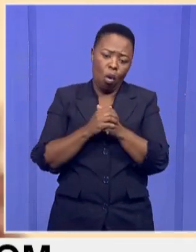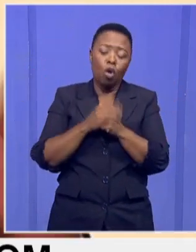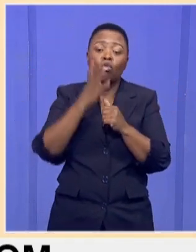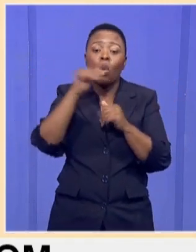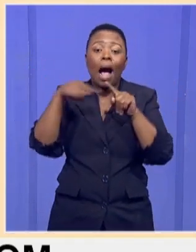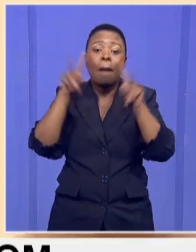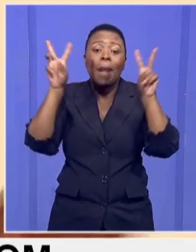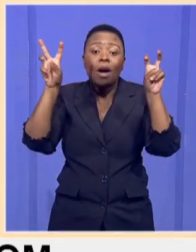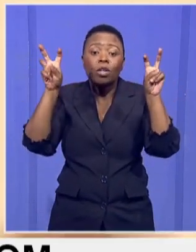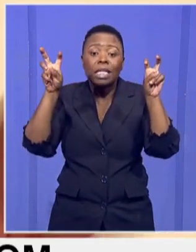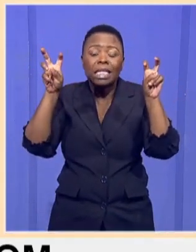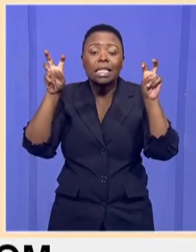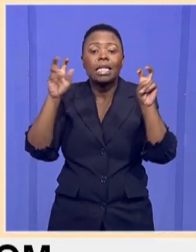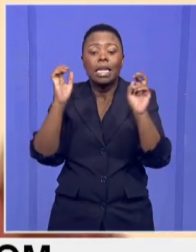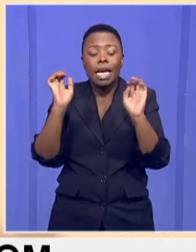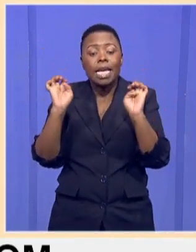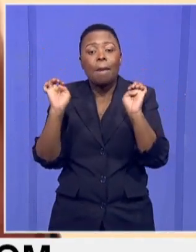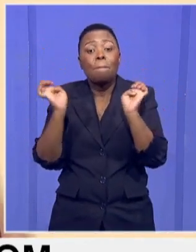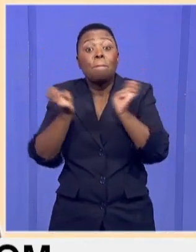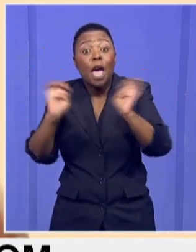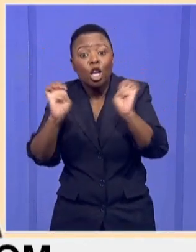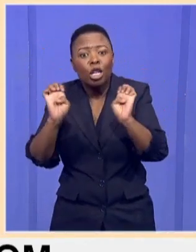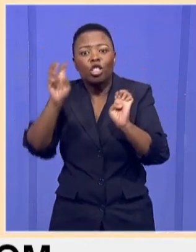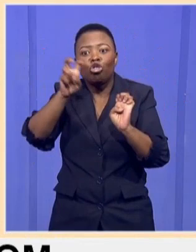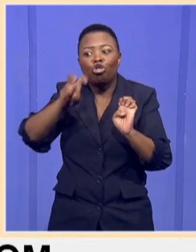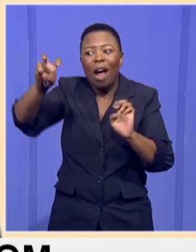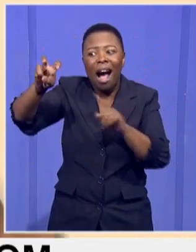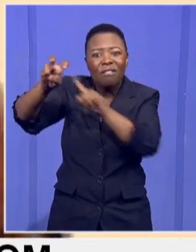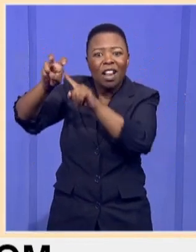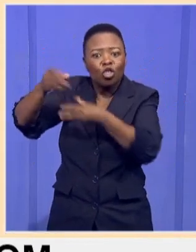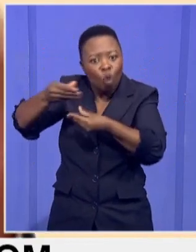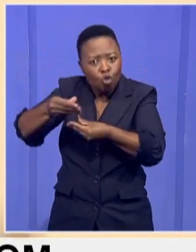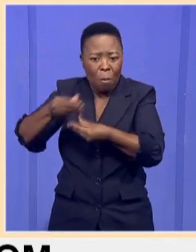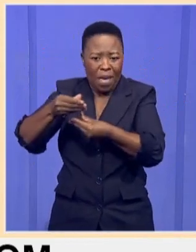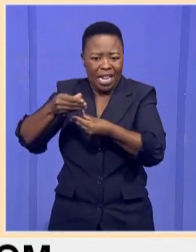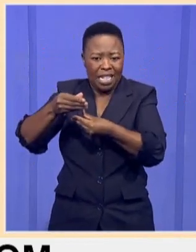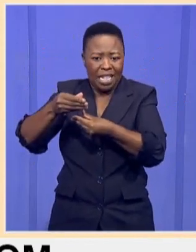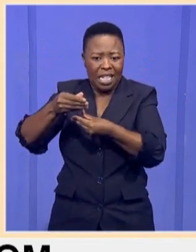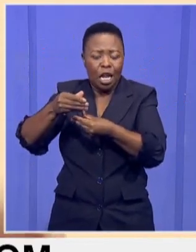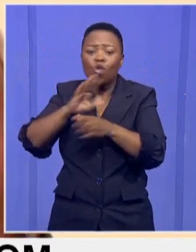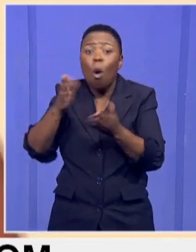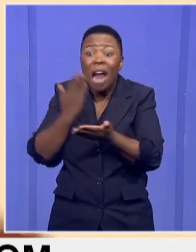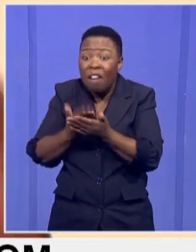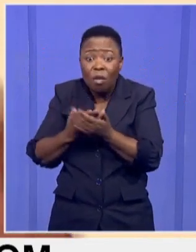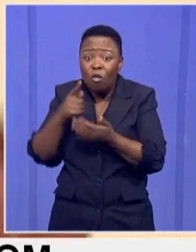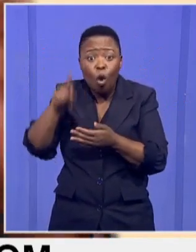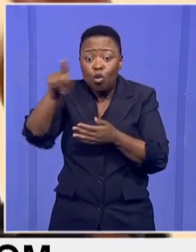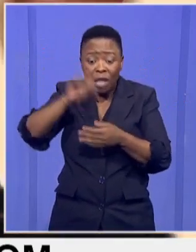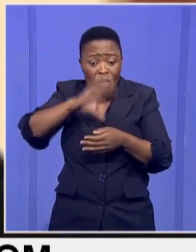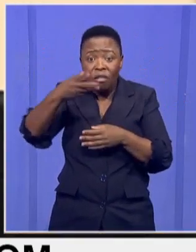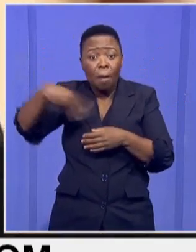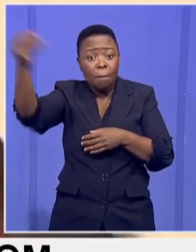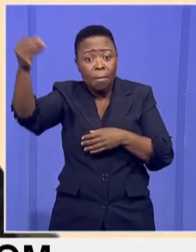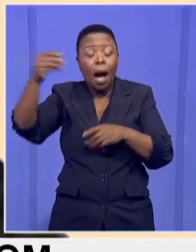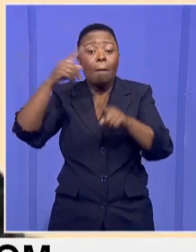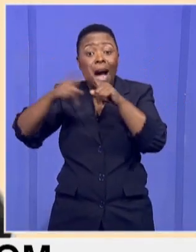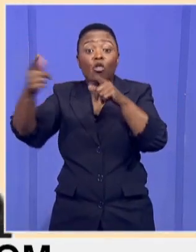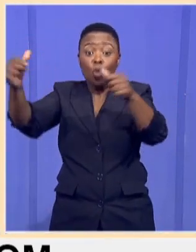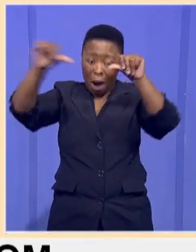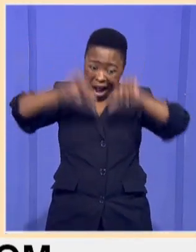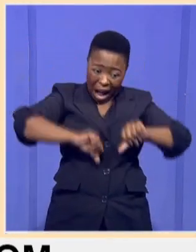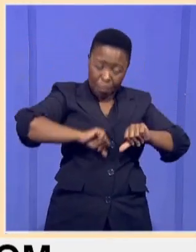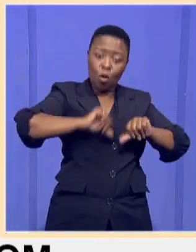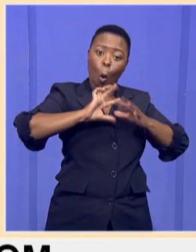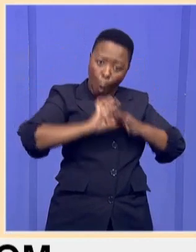is an emergency travel document. It's not available to you to leave South Africa, but it's available to you to come back